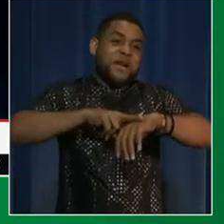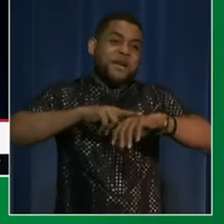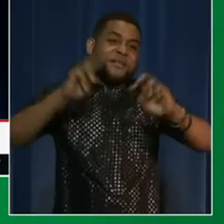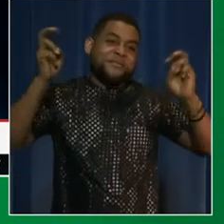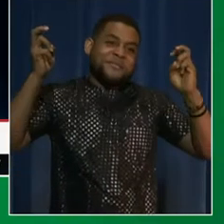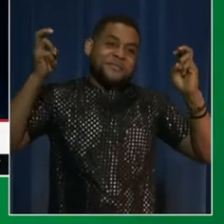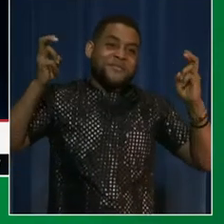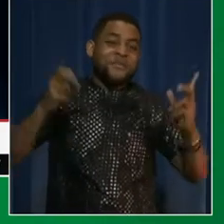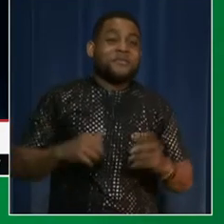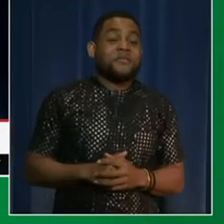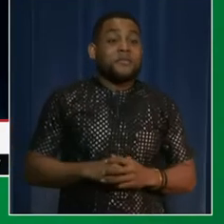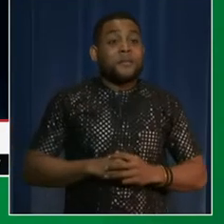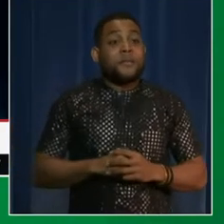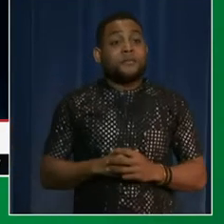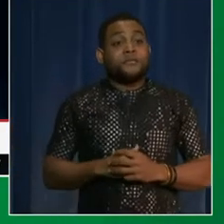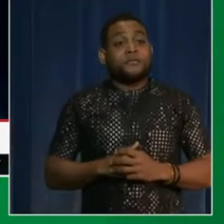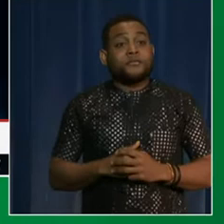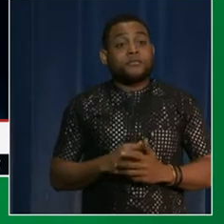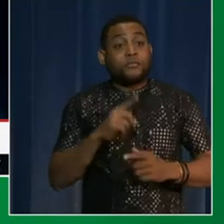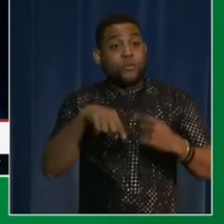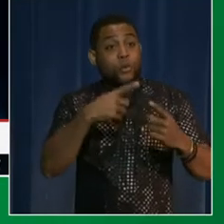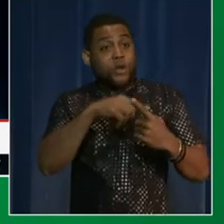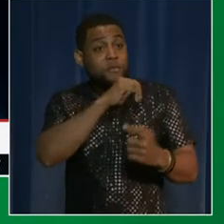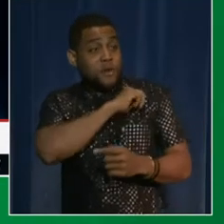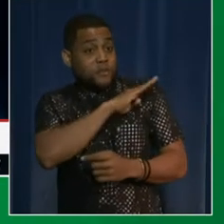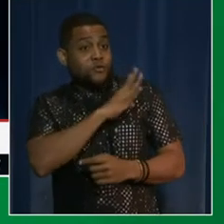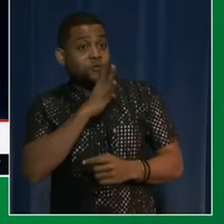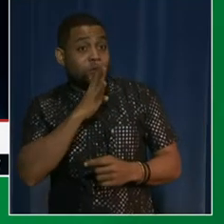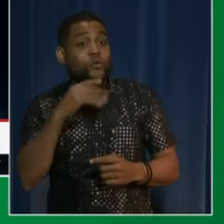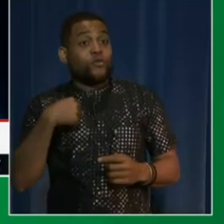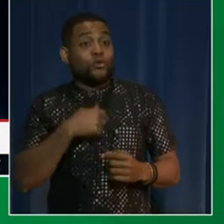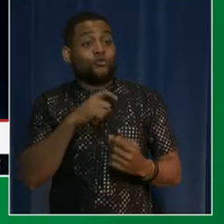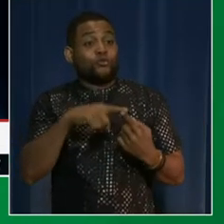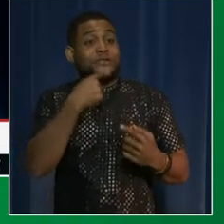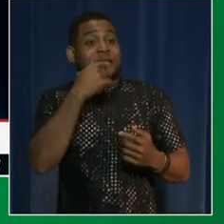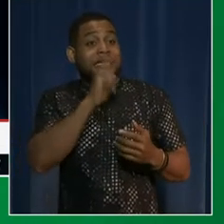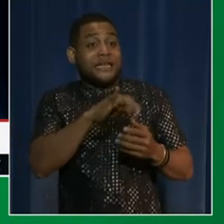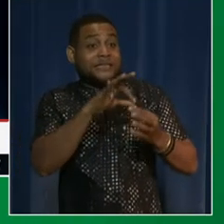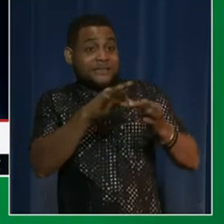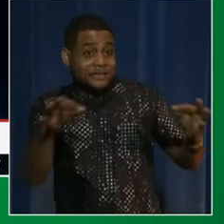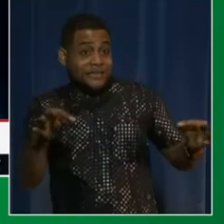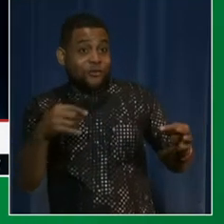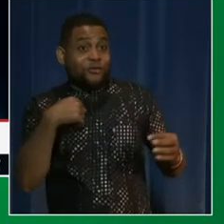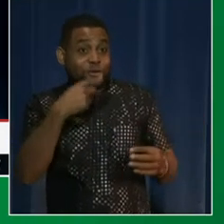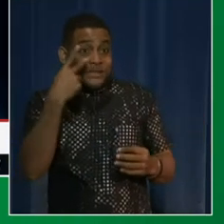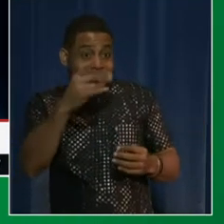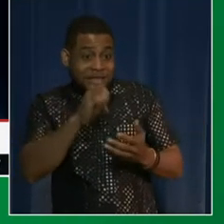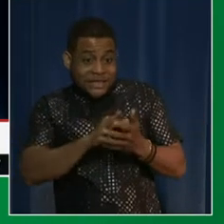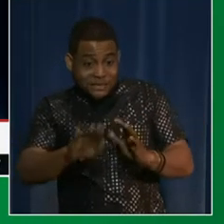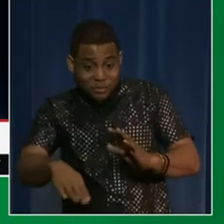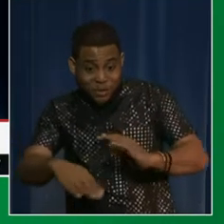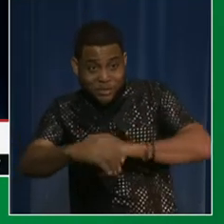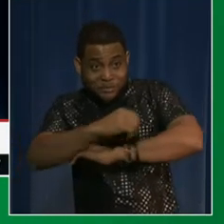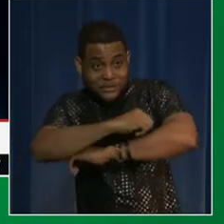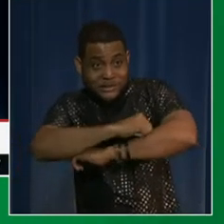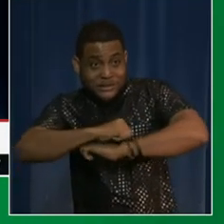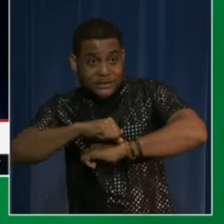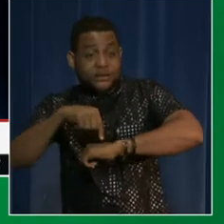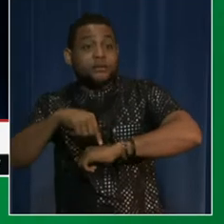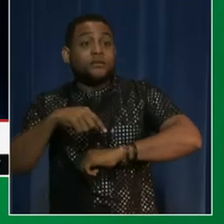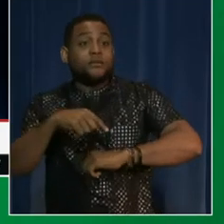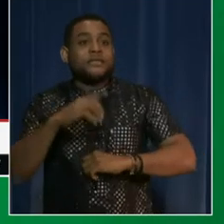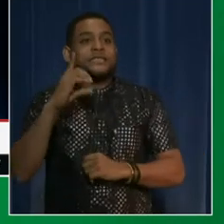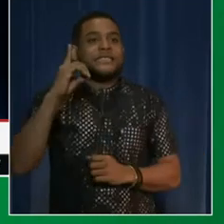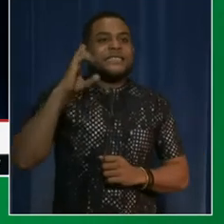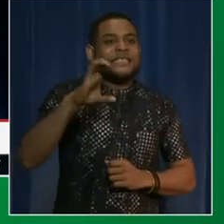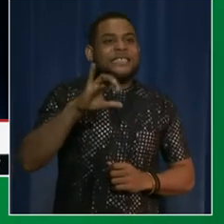work. When the mayor speaks today, she's probably going to use that phrase that is at the bottom of the stage that Bruce already mentioned, DC is open,